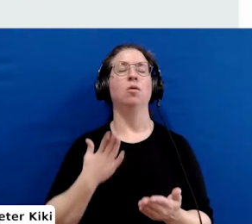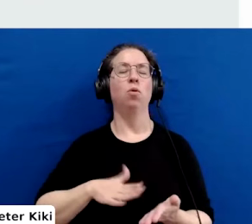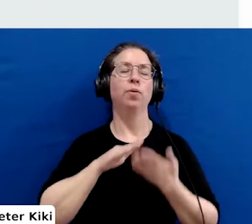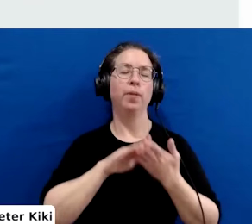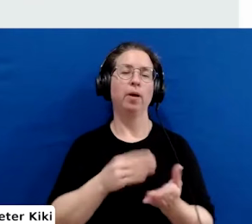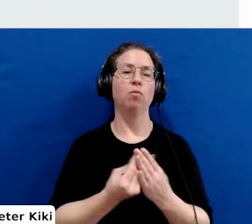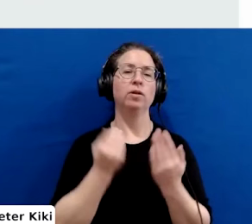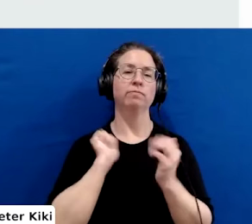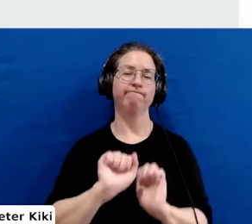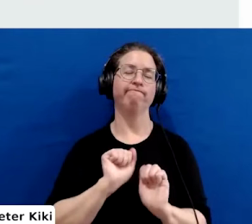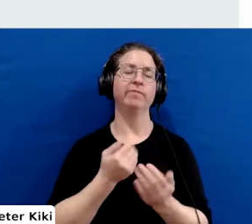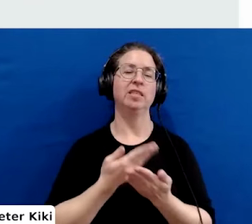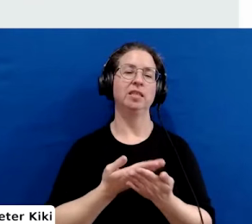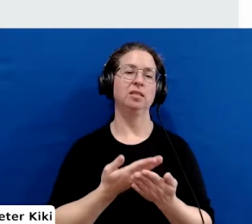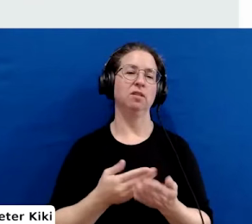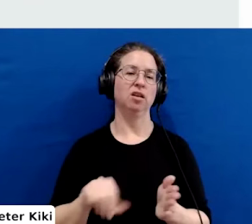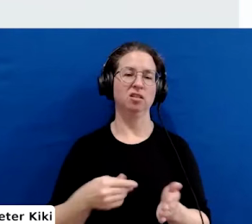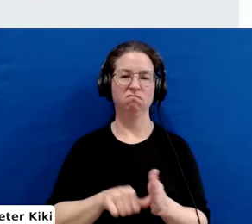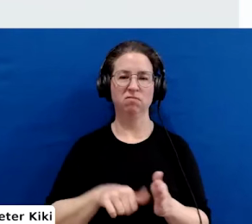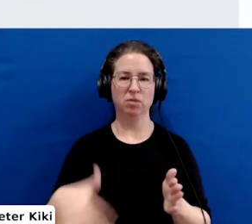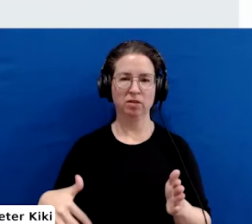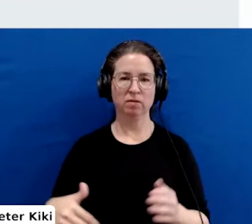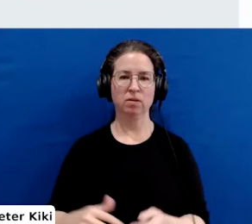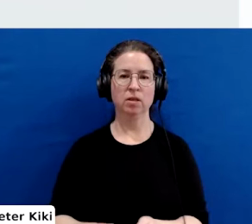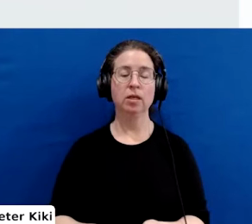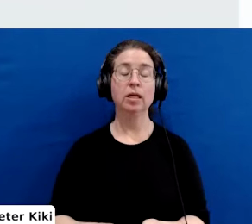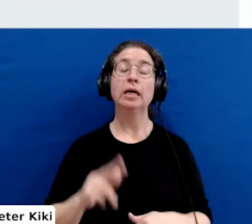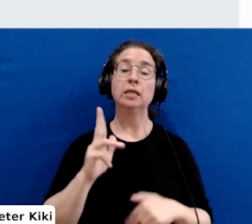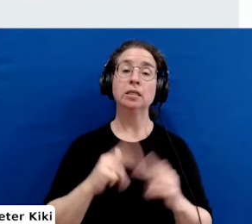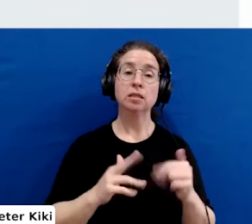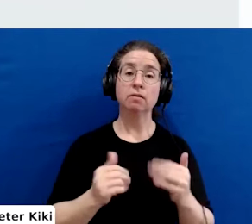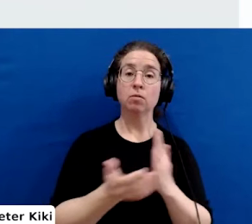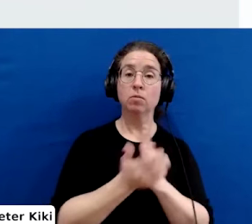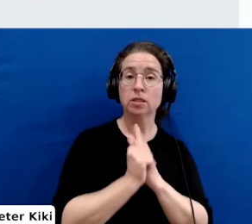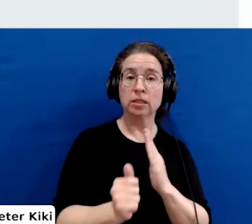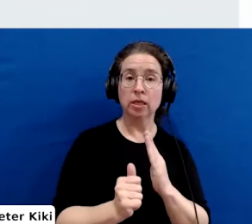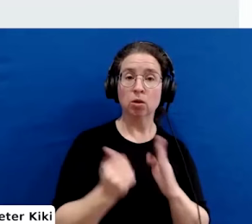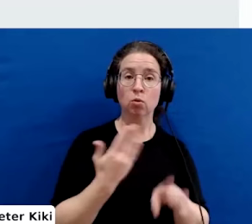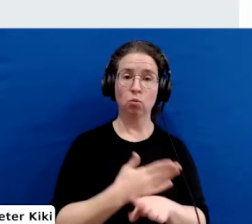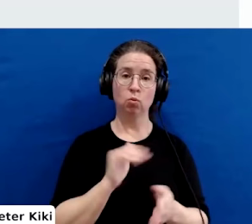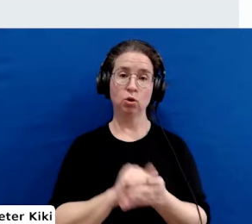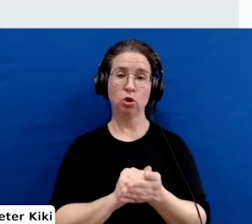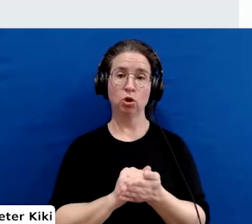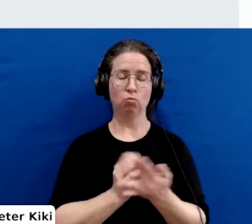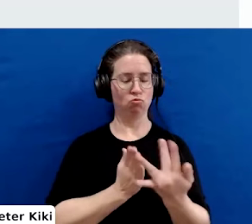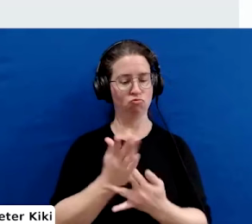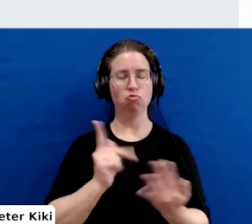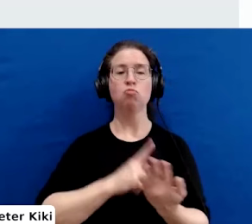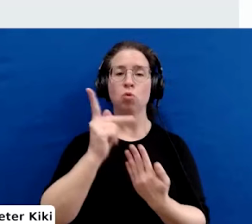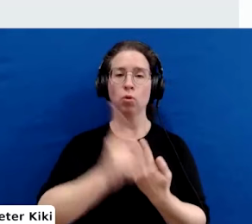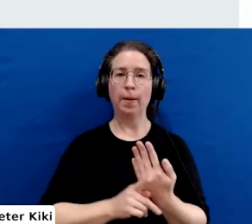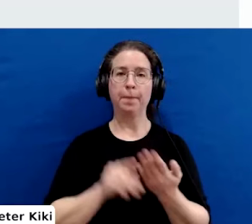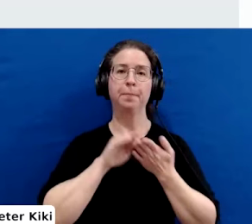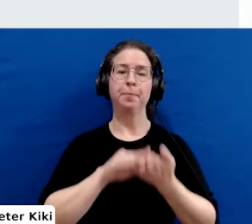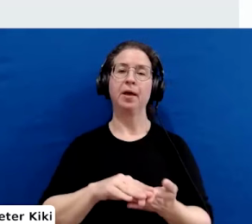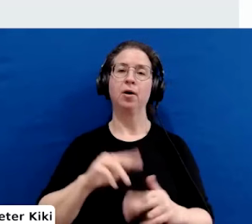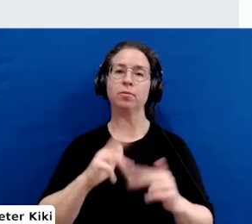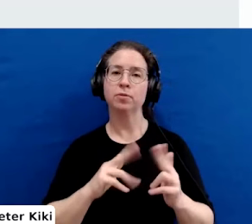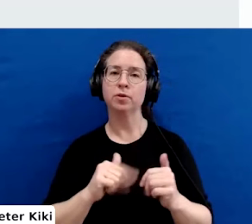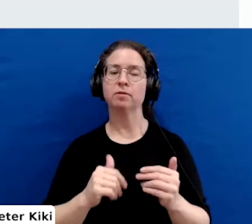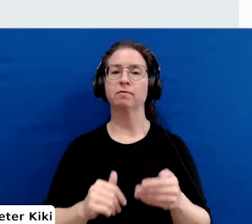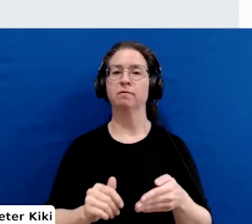workshops. Scholars have access to these workshops throughout the course of the program, and that'll help them develop skills such as